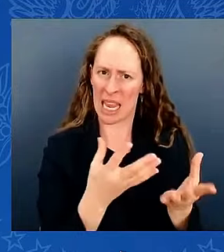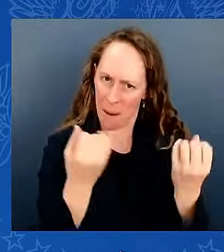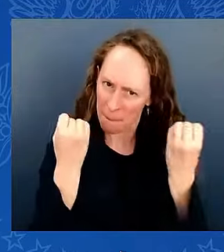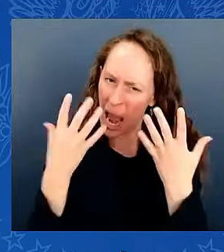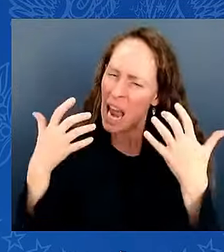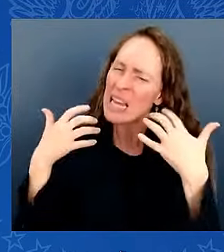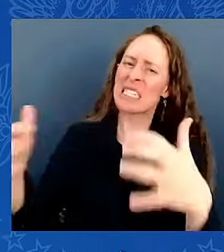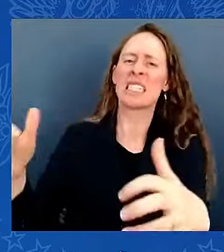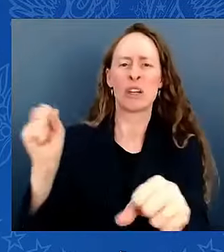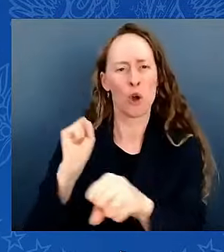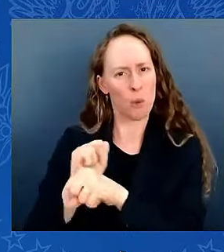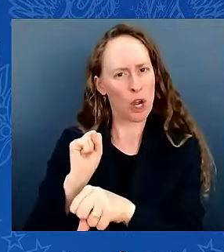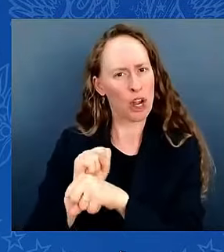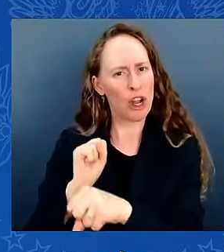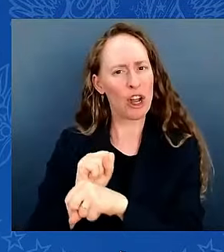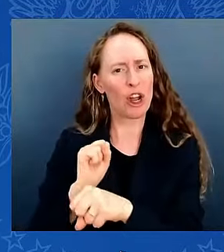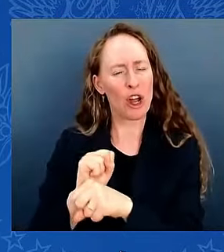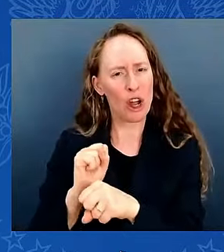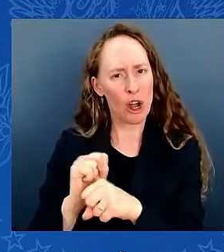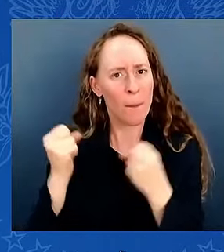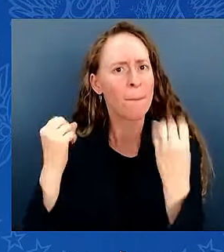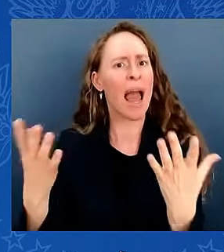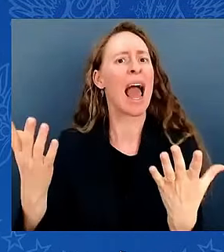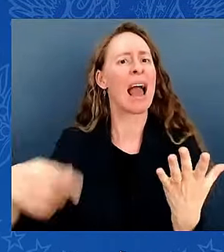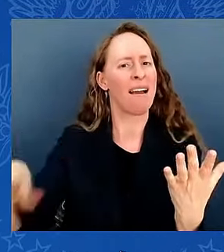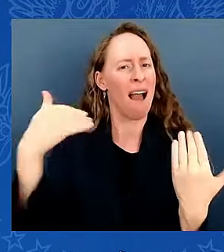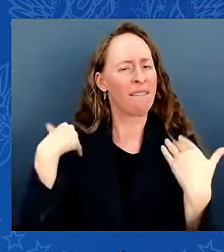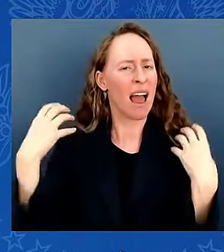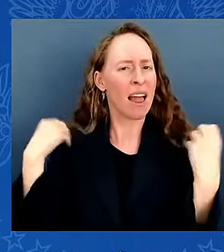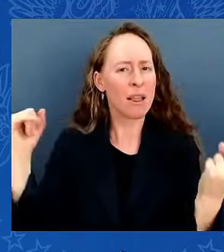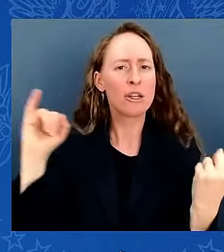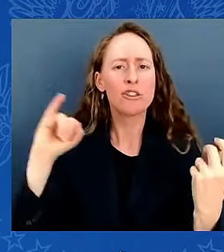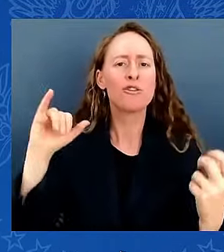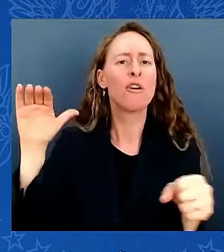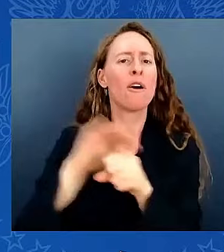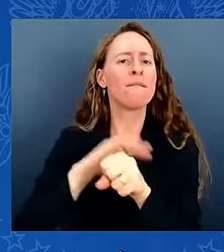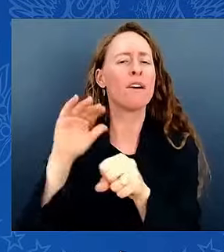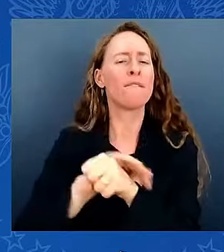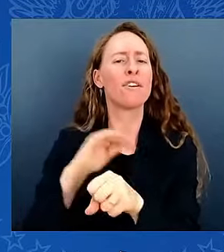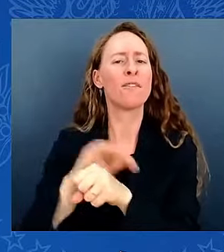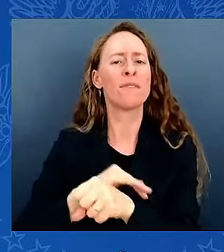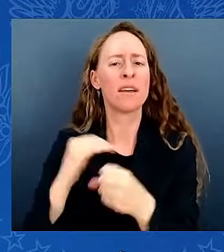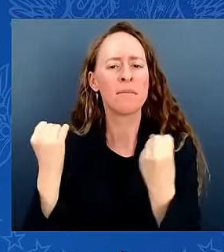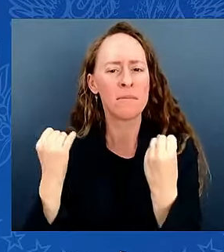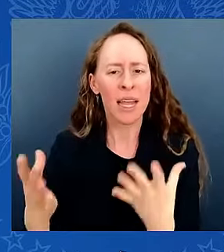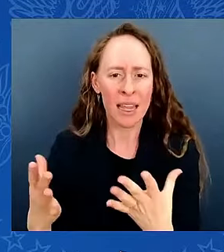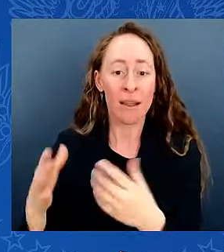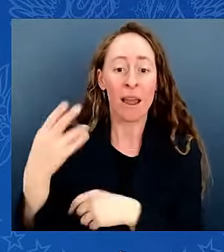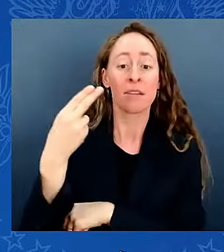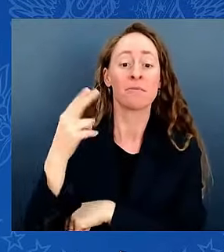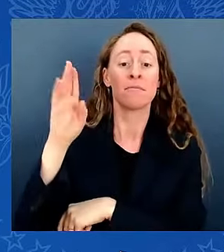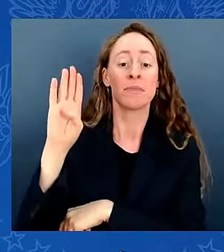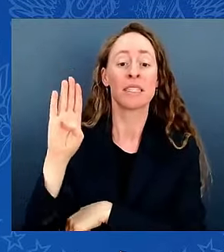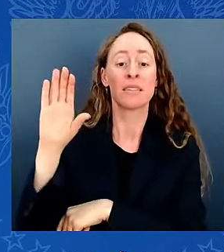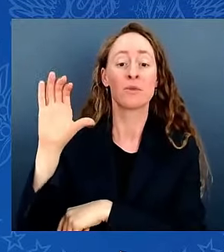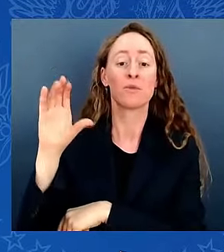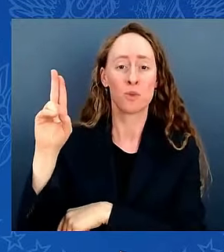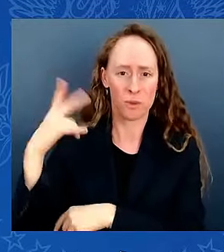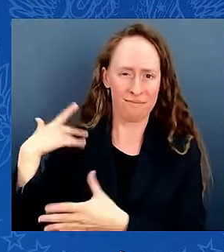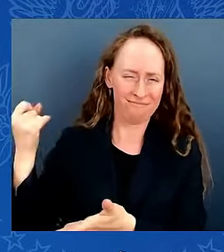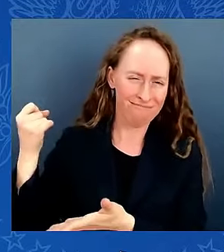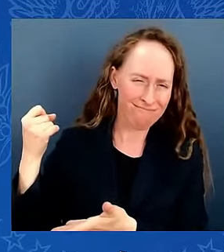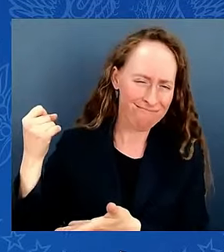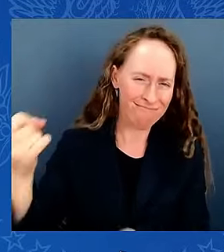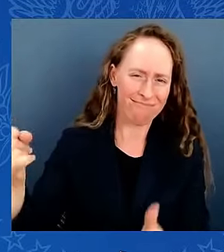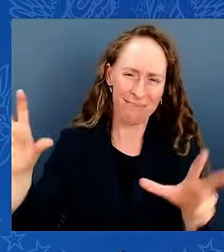to HBCUs. Everybody said, why am I doing that? Anyone in HBCU is qualified to do anything we need to